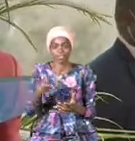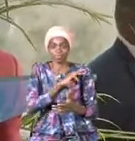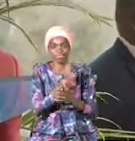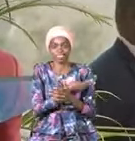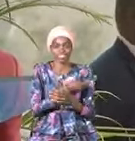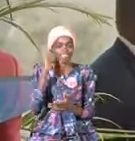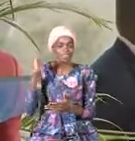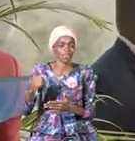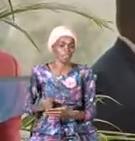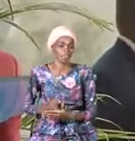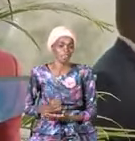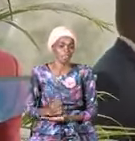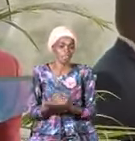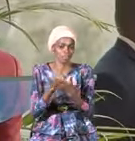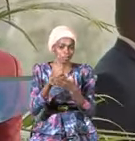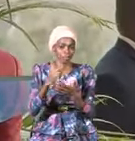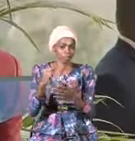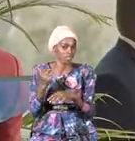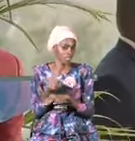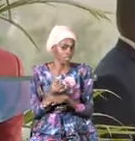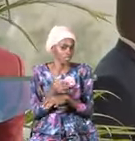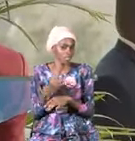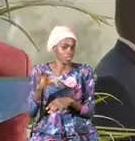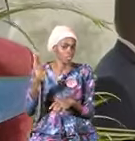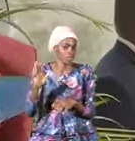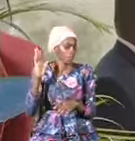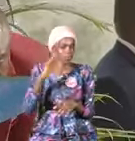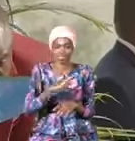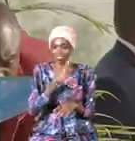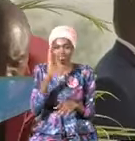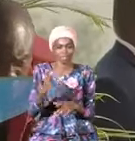God can never fail. God will